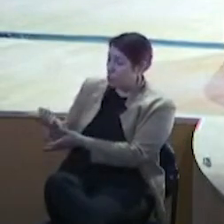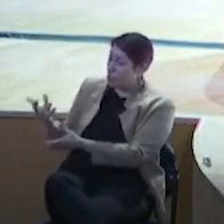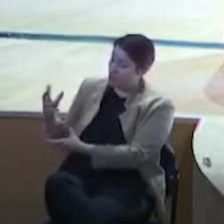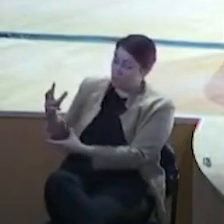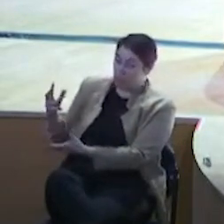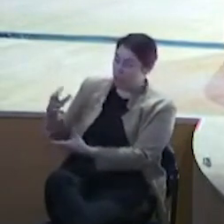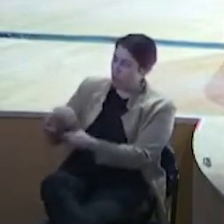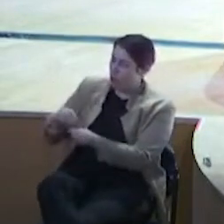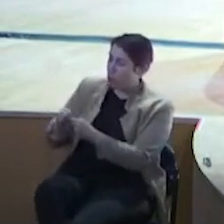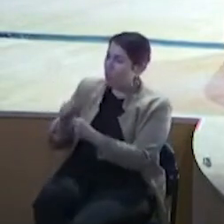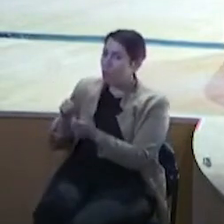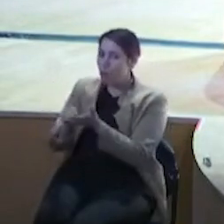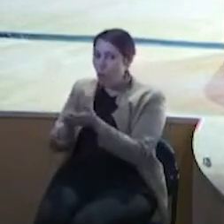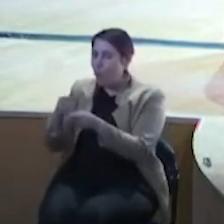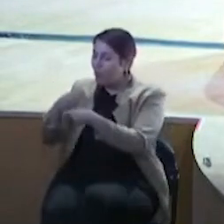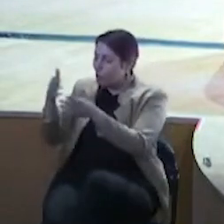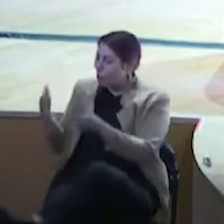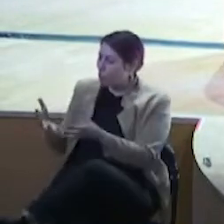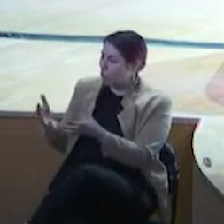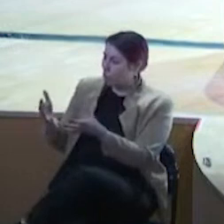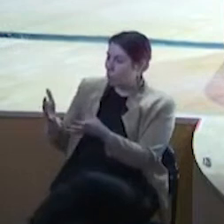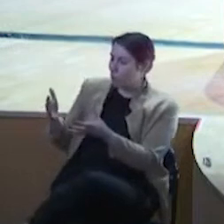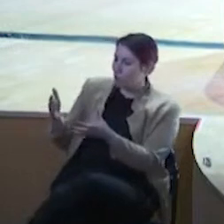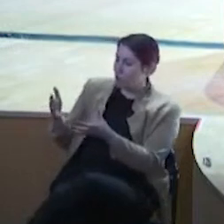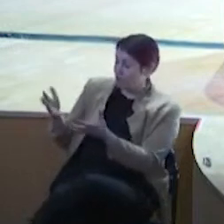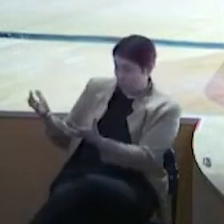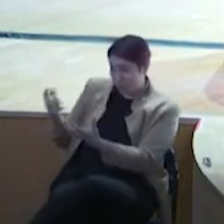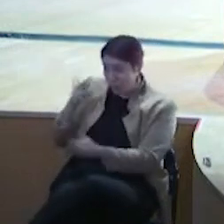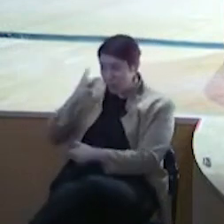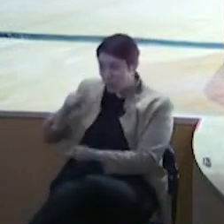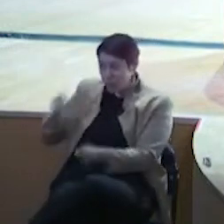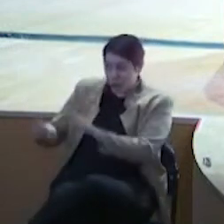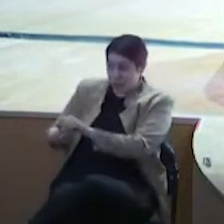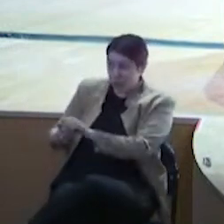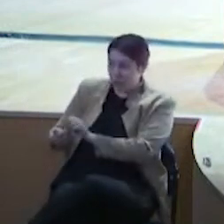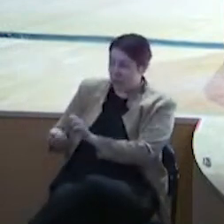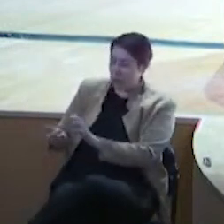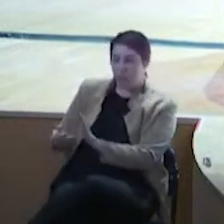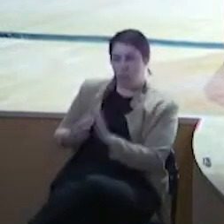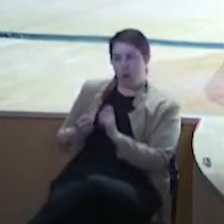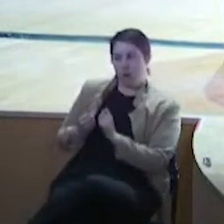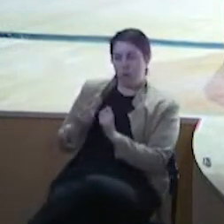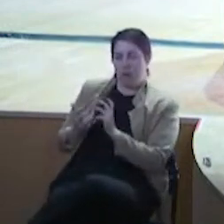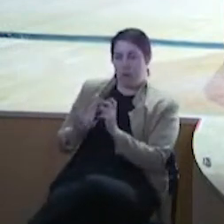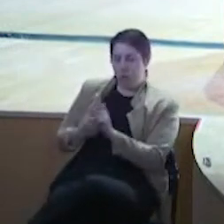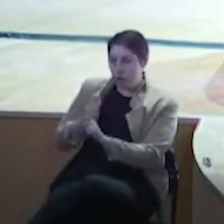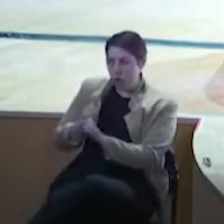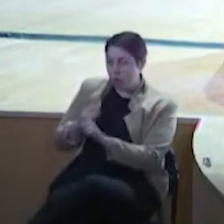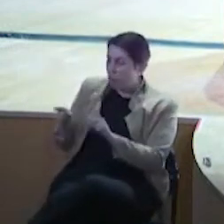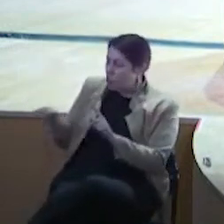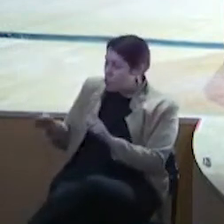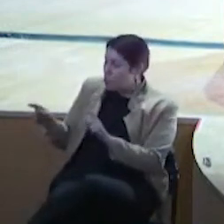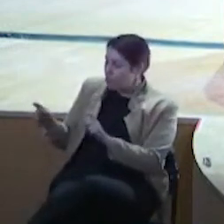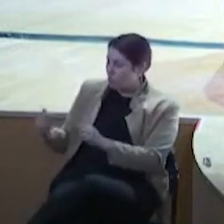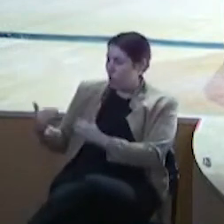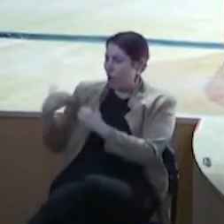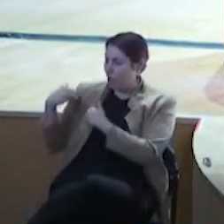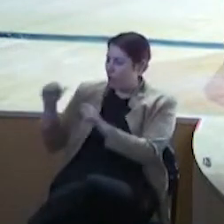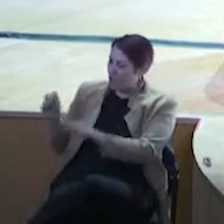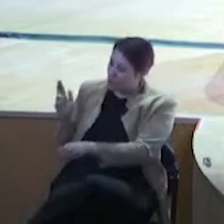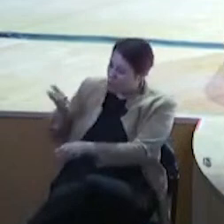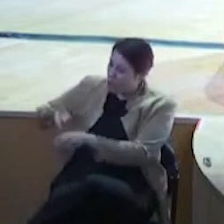our lawmakers. If you want to see a change, it's going to take years, but you can be that person to do that.